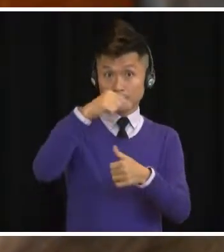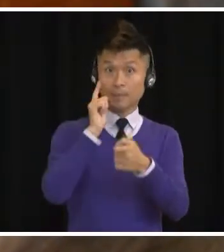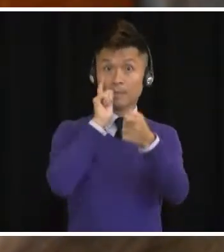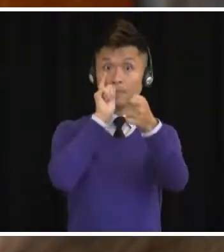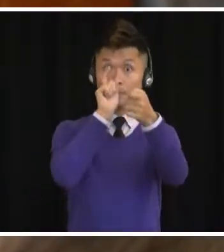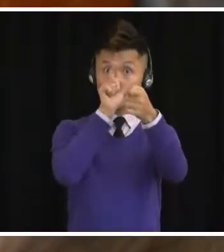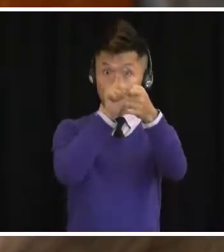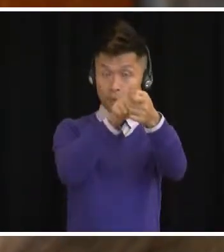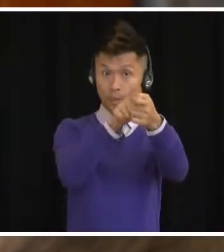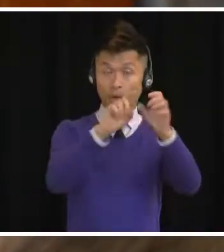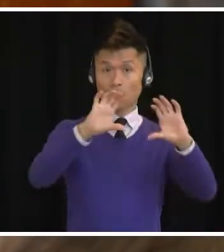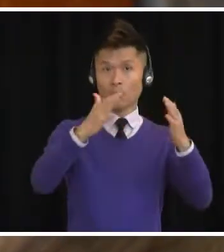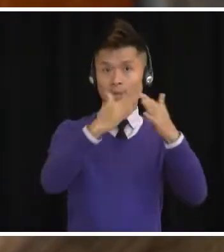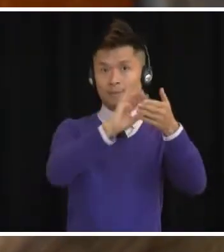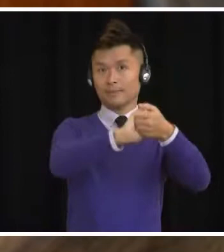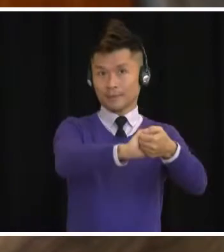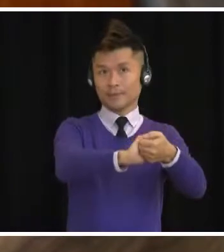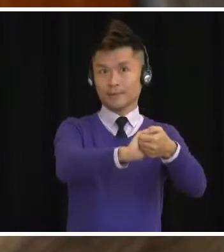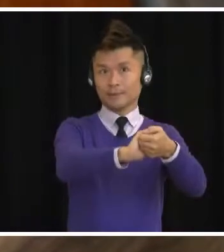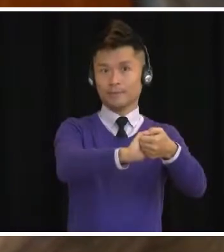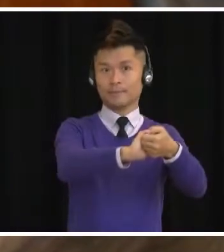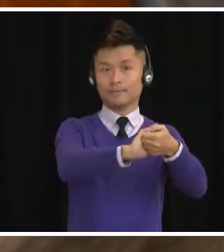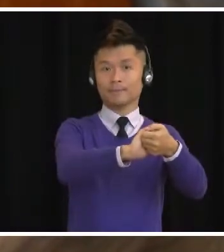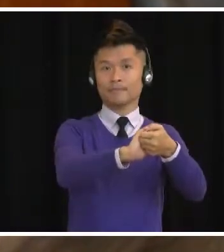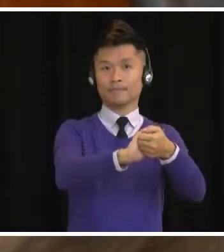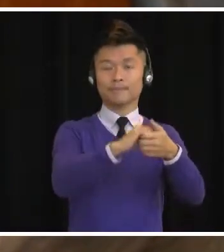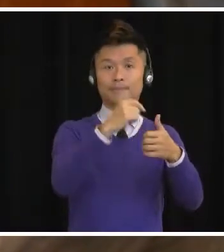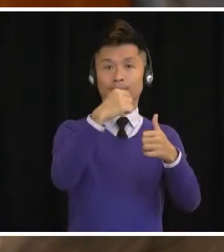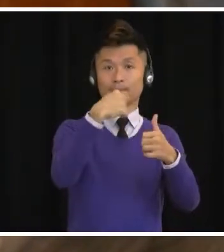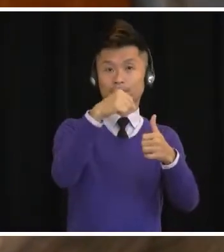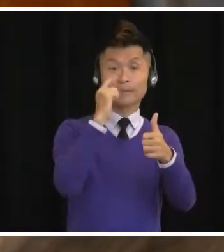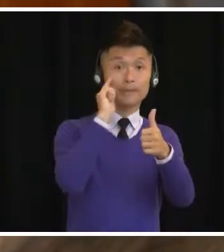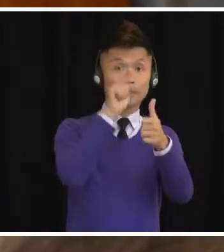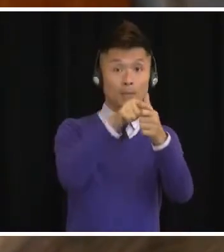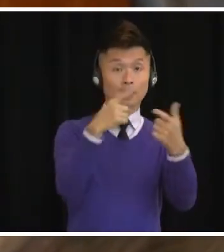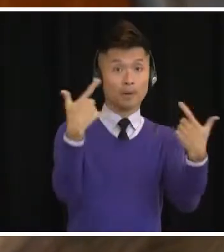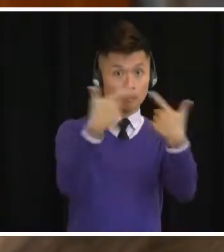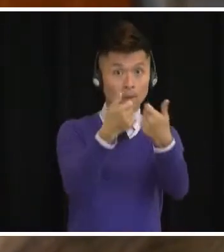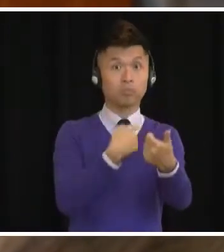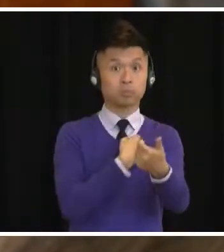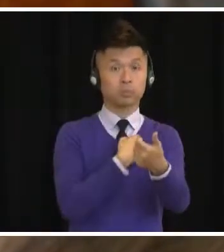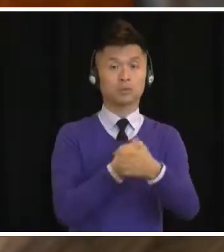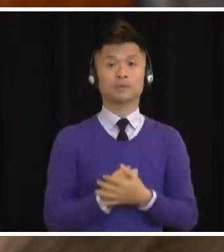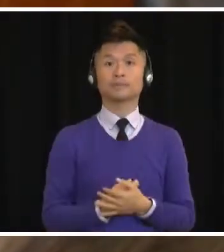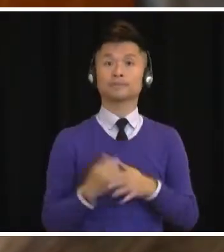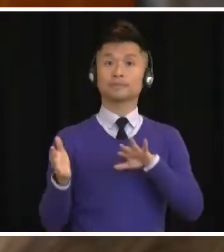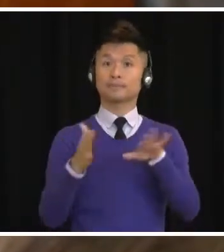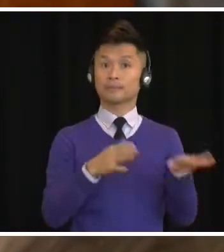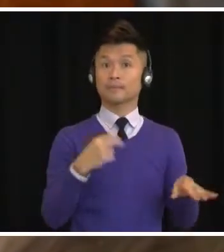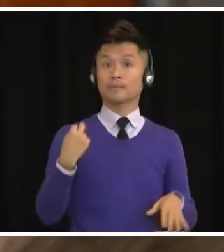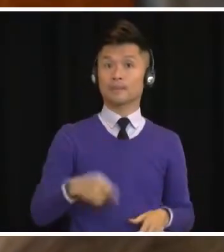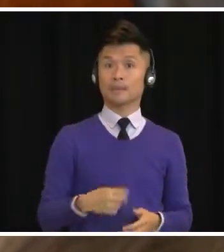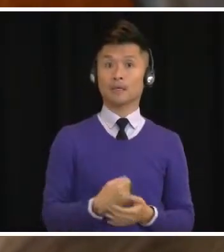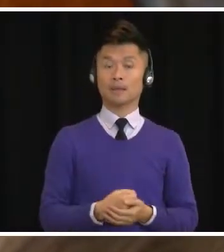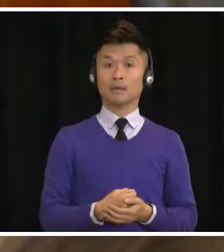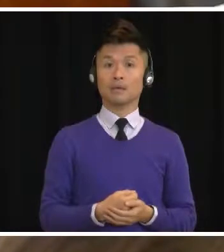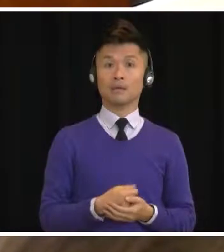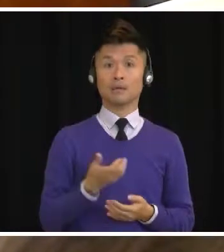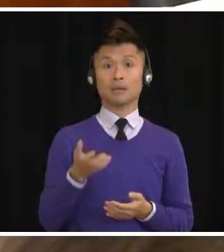decide what he or she wants to teach. But whatever they teach, the content has to meet the